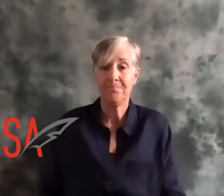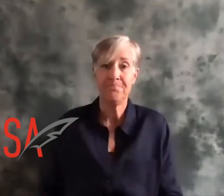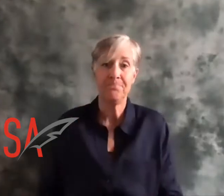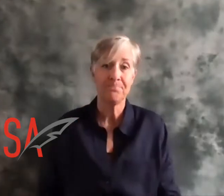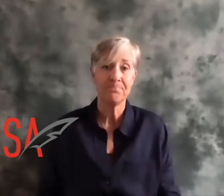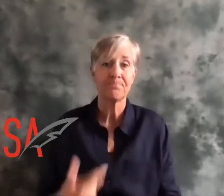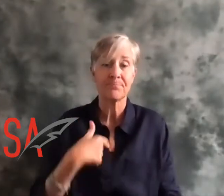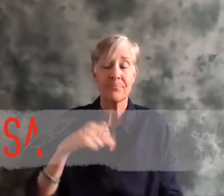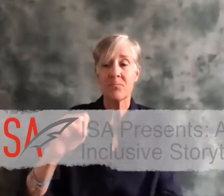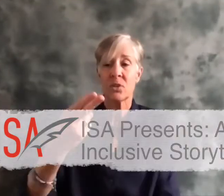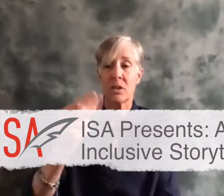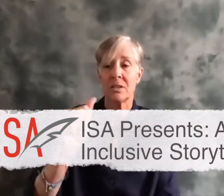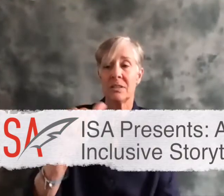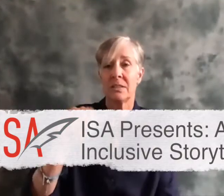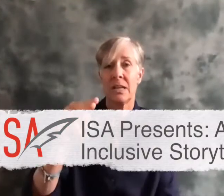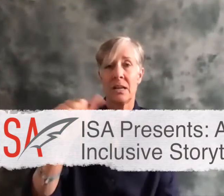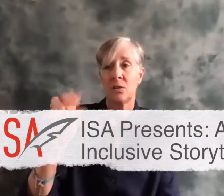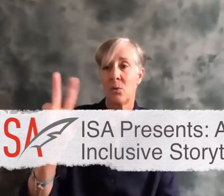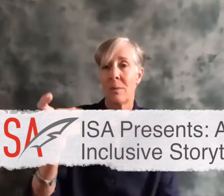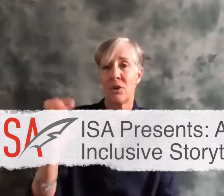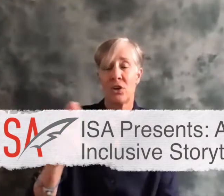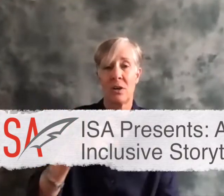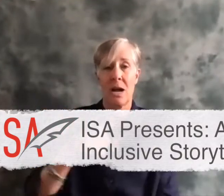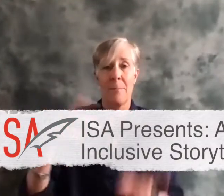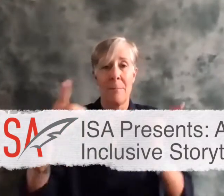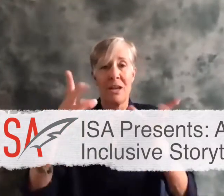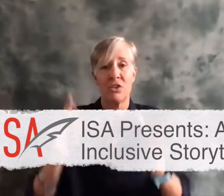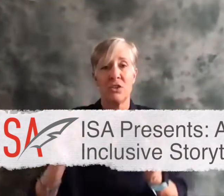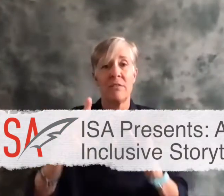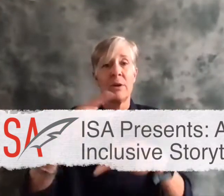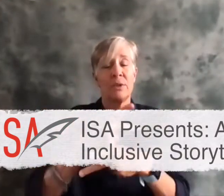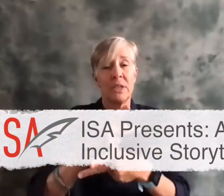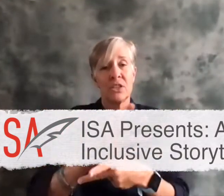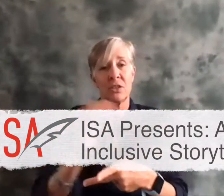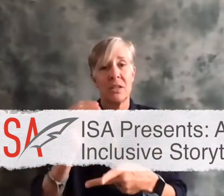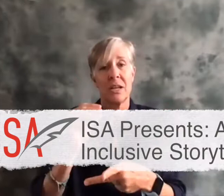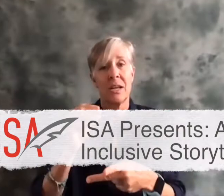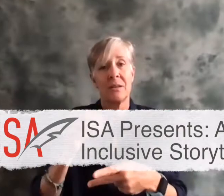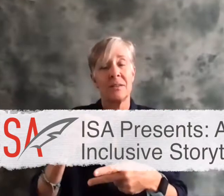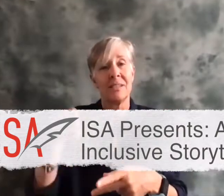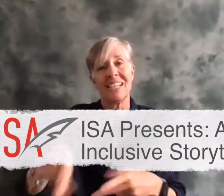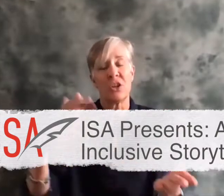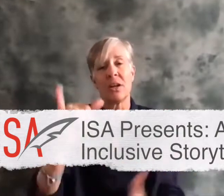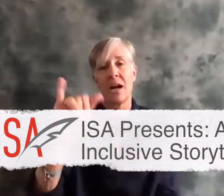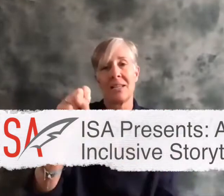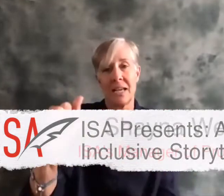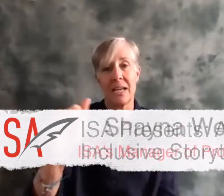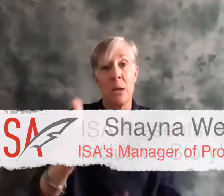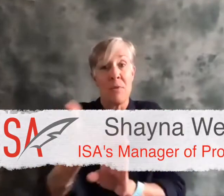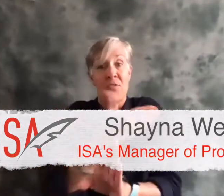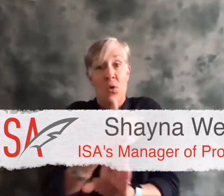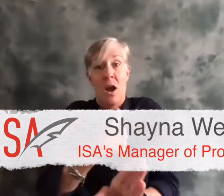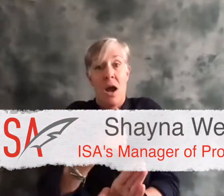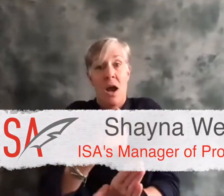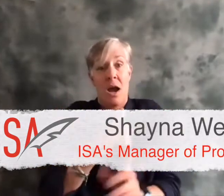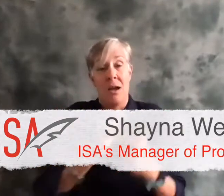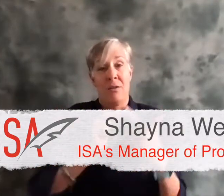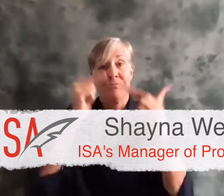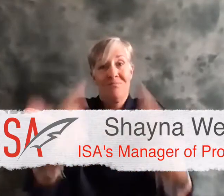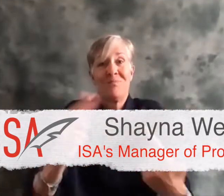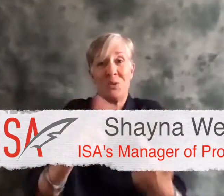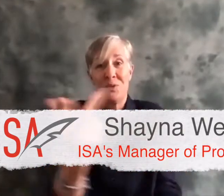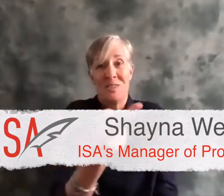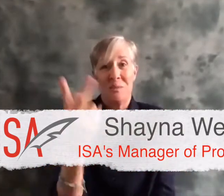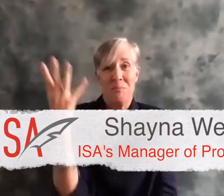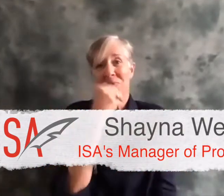I am Shayna Weber. I'm the Manager of Production and Research at ISA. And before I throw to these lovely